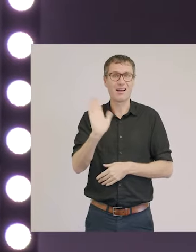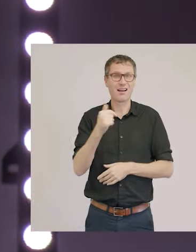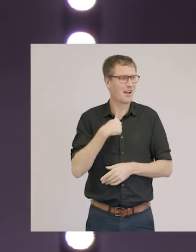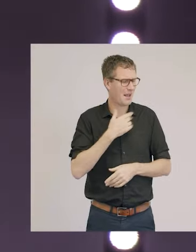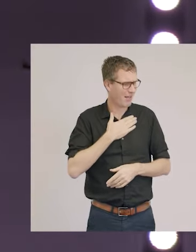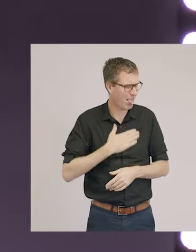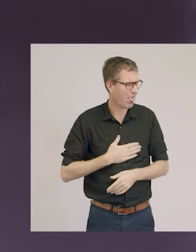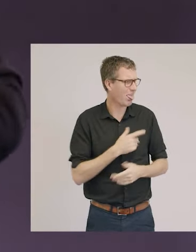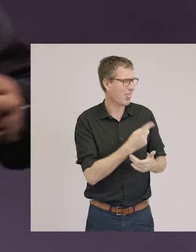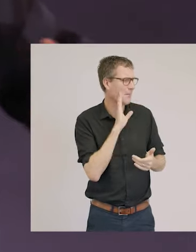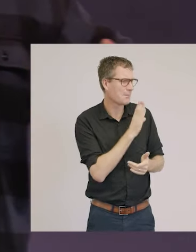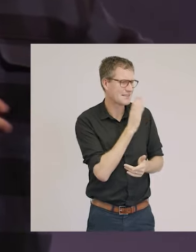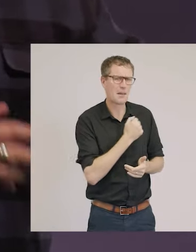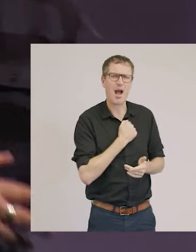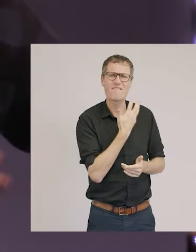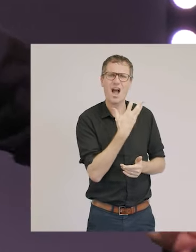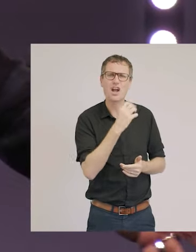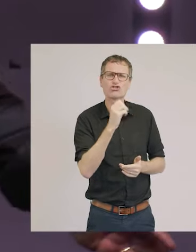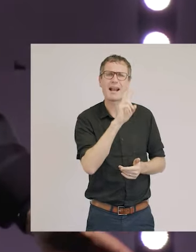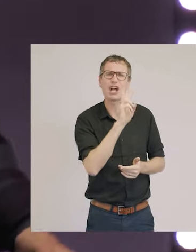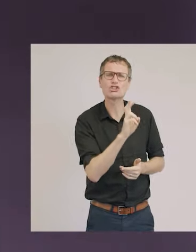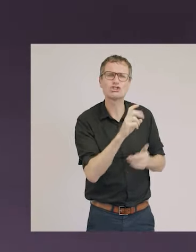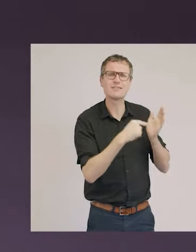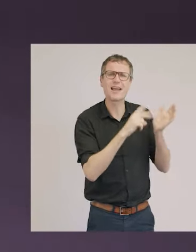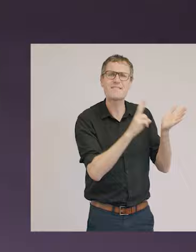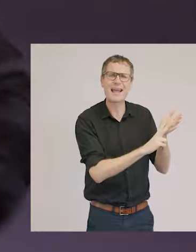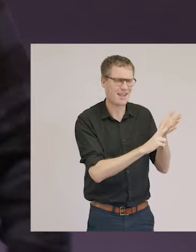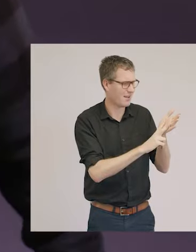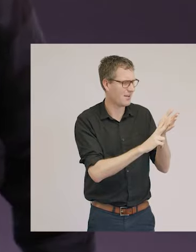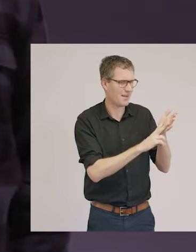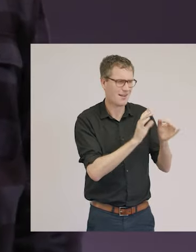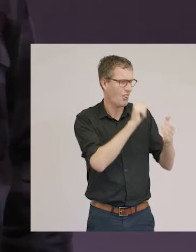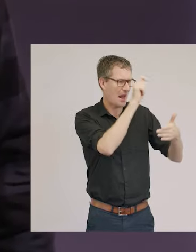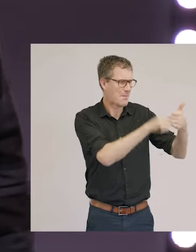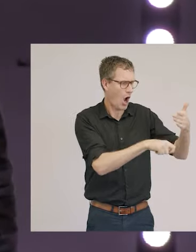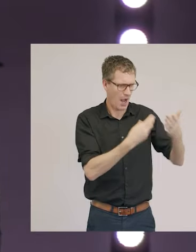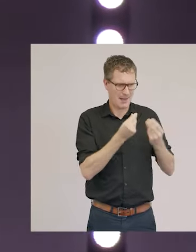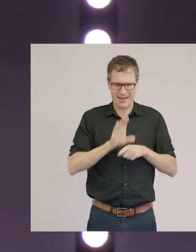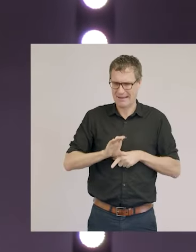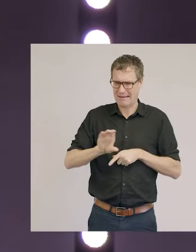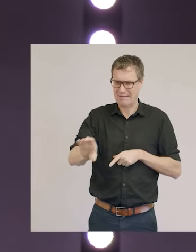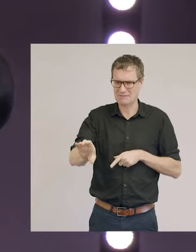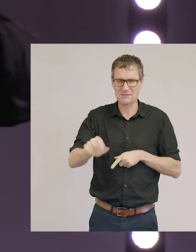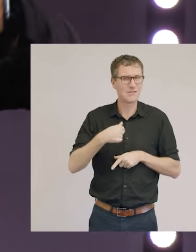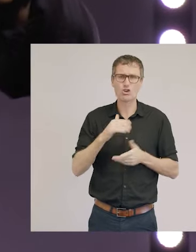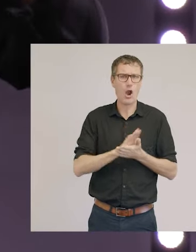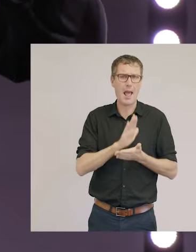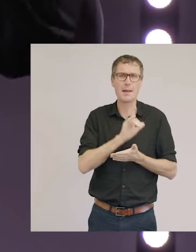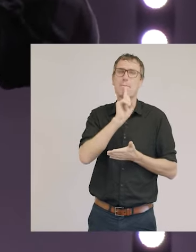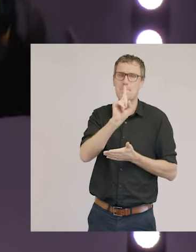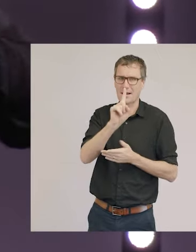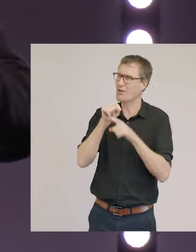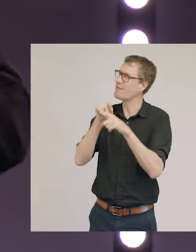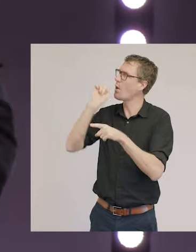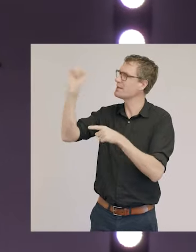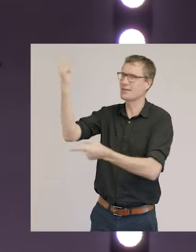500 inch TV. I'm going to have to give the money to somebody else. I may not feel happy, but